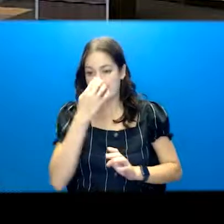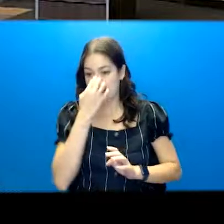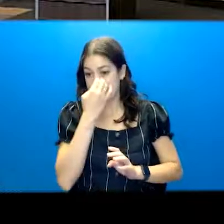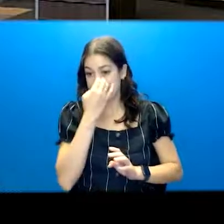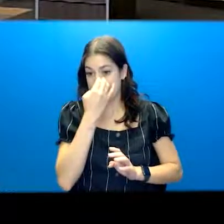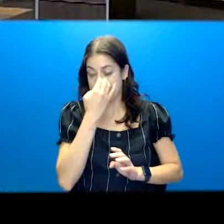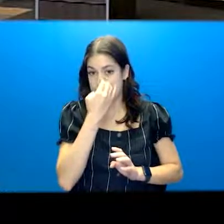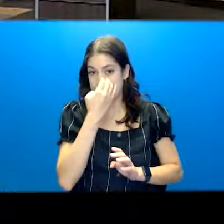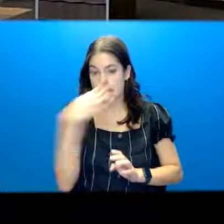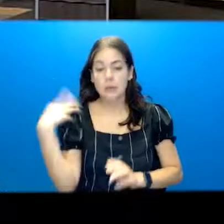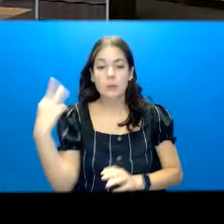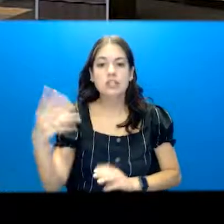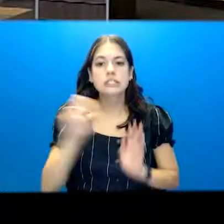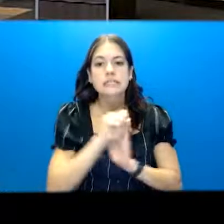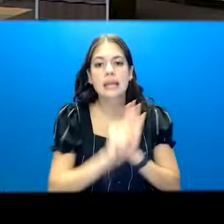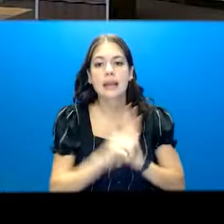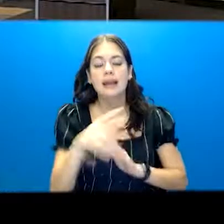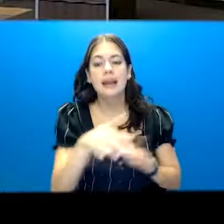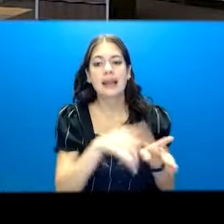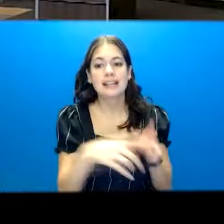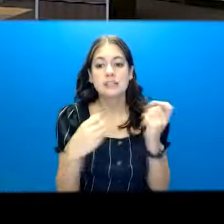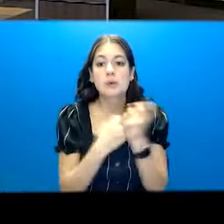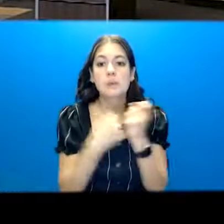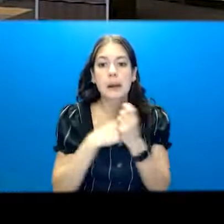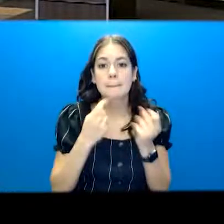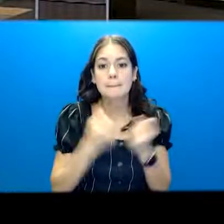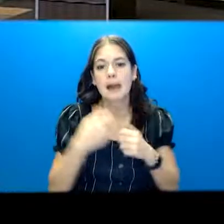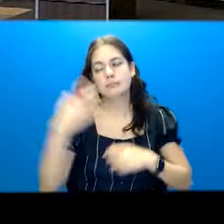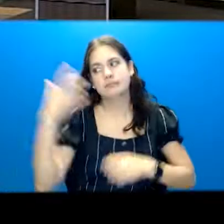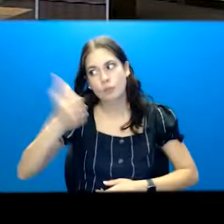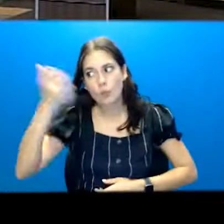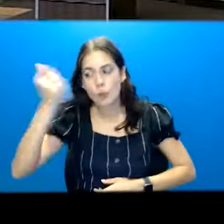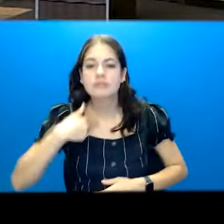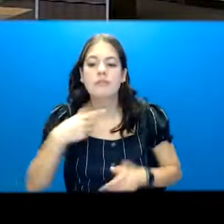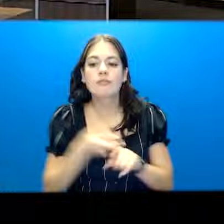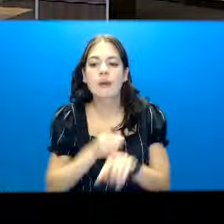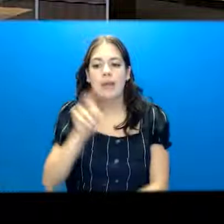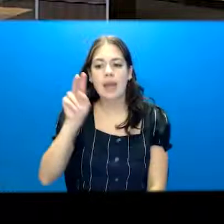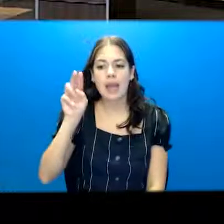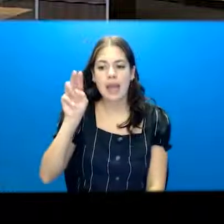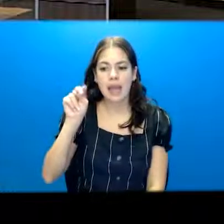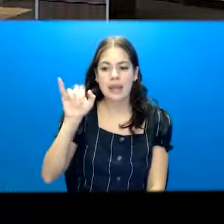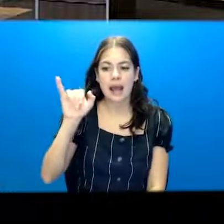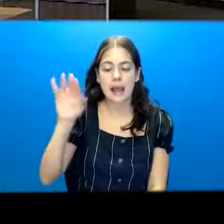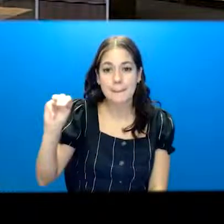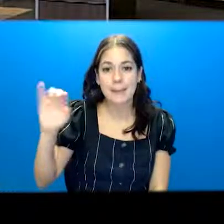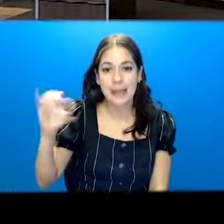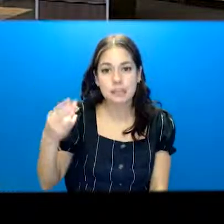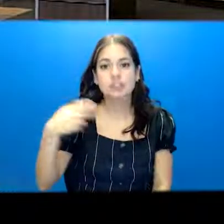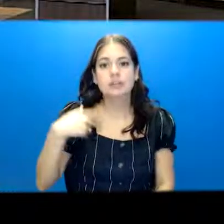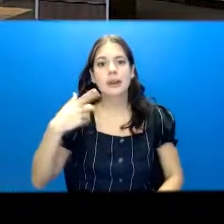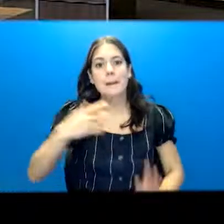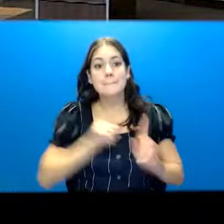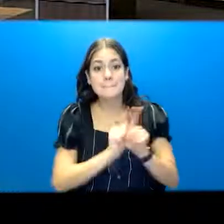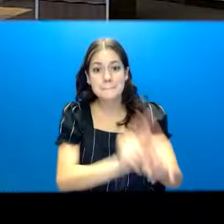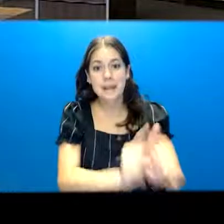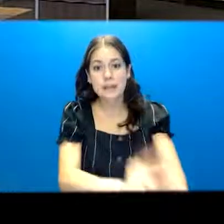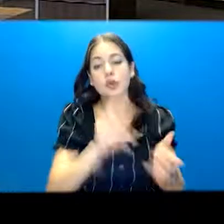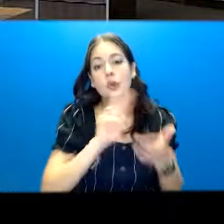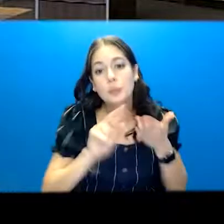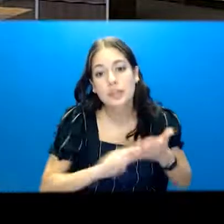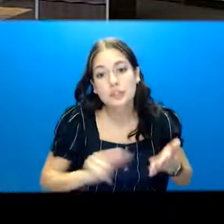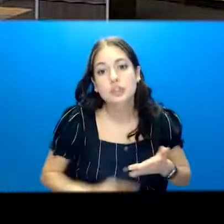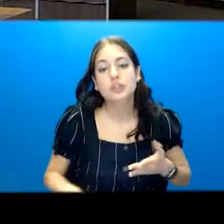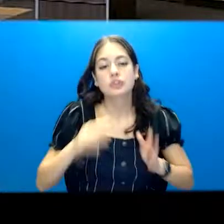in Washington State and is supported by multiple grants from the NIMH, including a Mentored Research Scientist Career